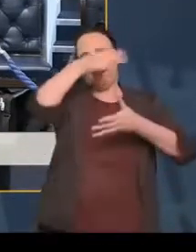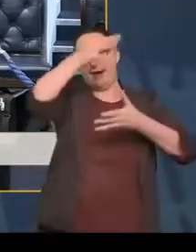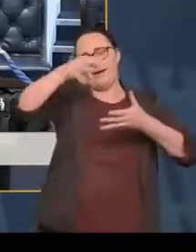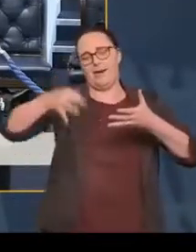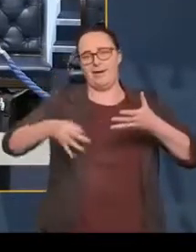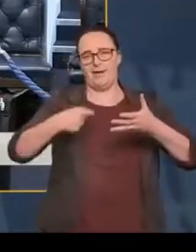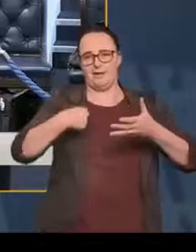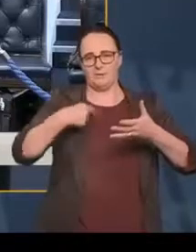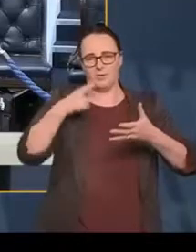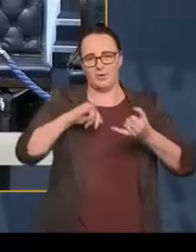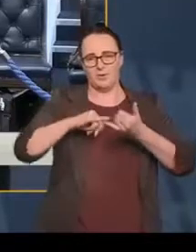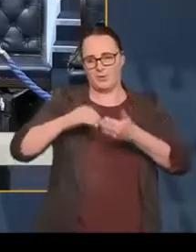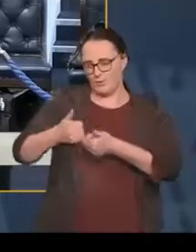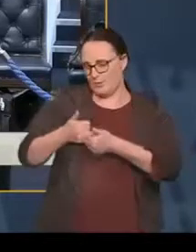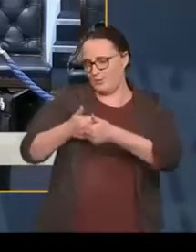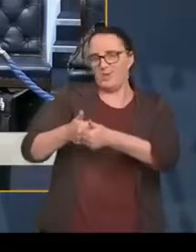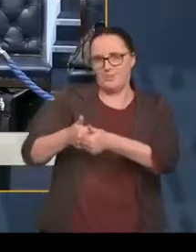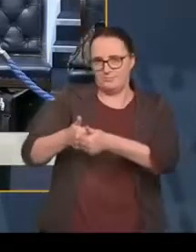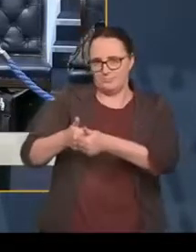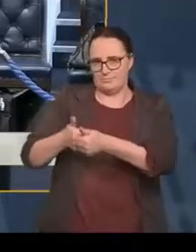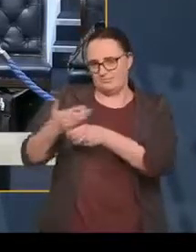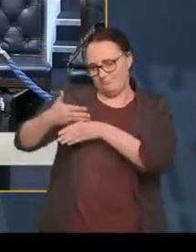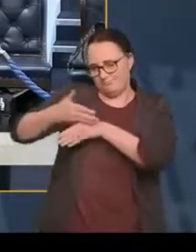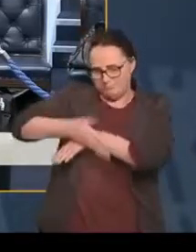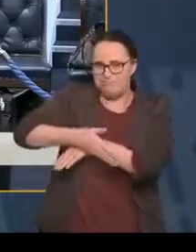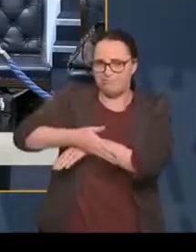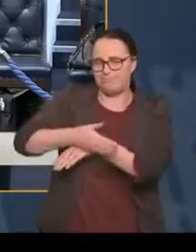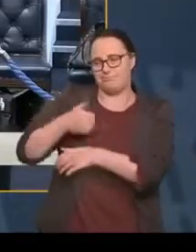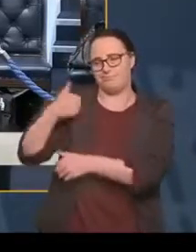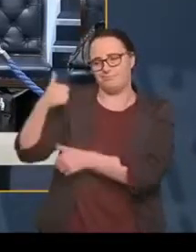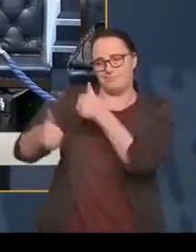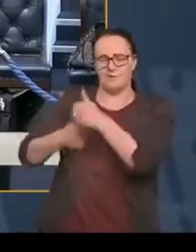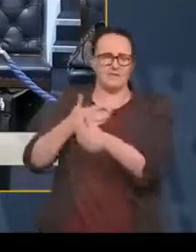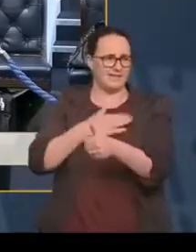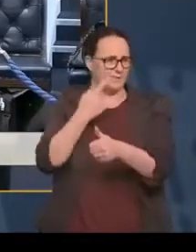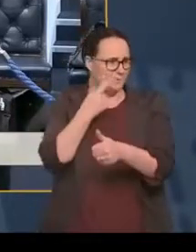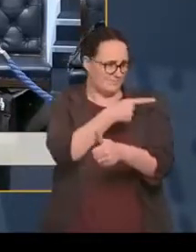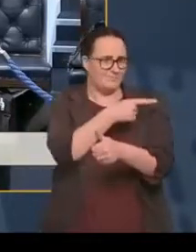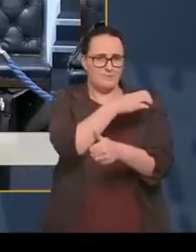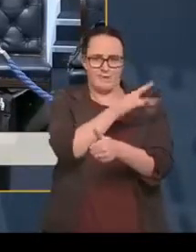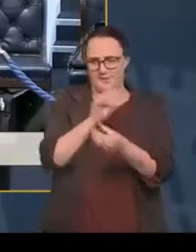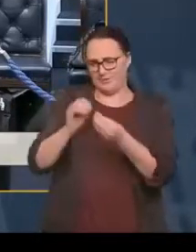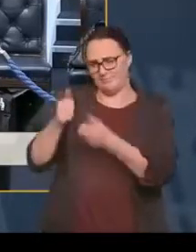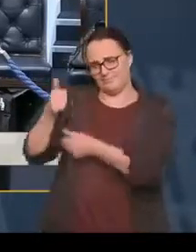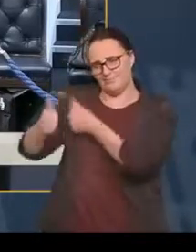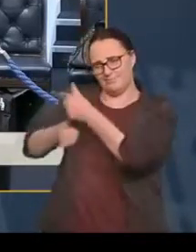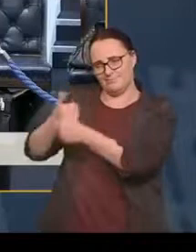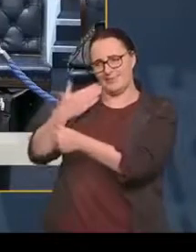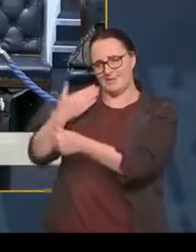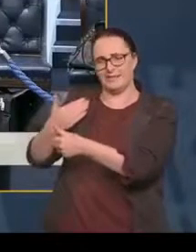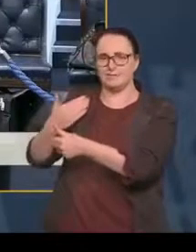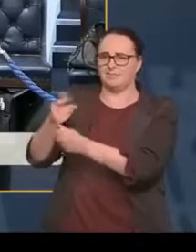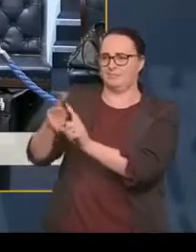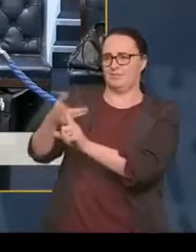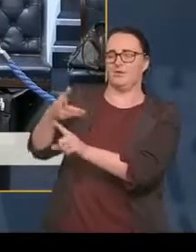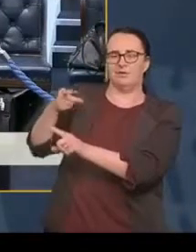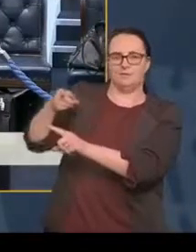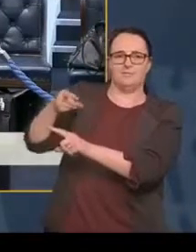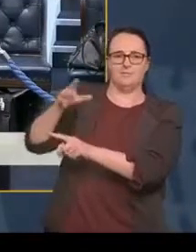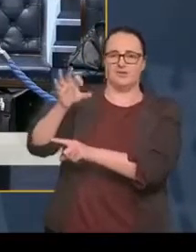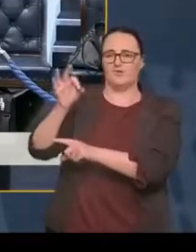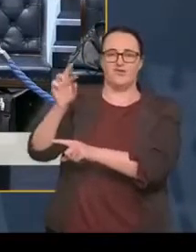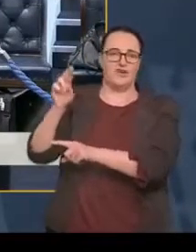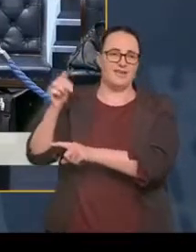our wares, but it's the people behind us who are actually after doing all the spade work, and I was delighted when Mark gave Grace such